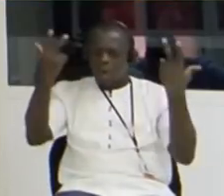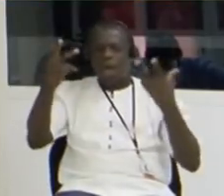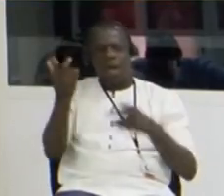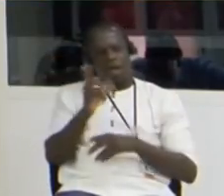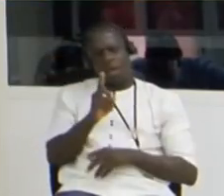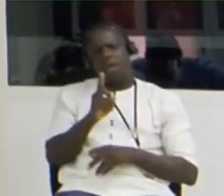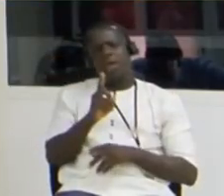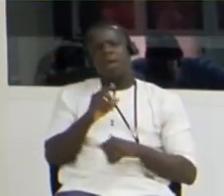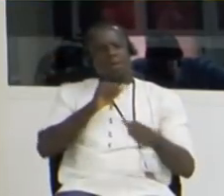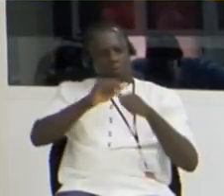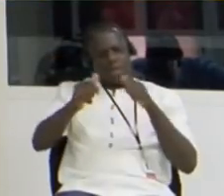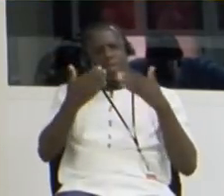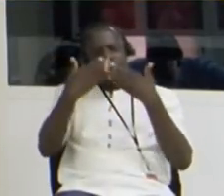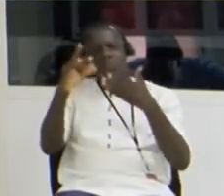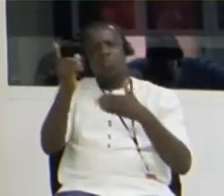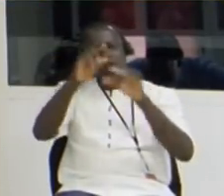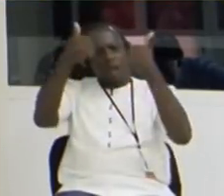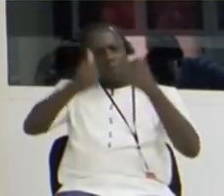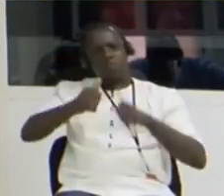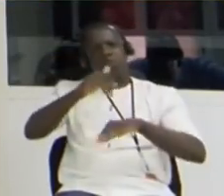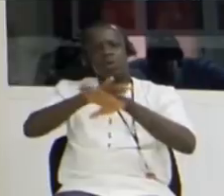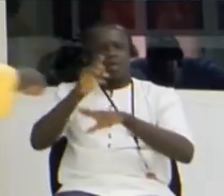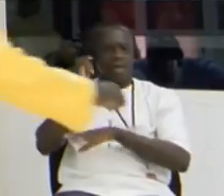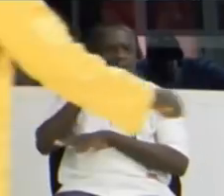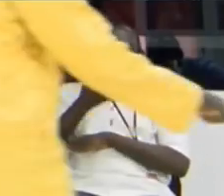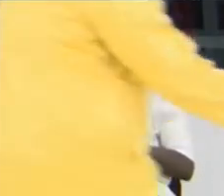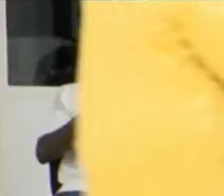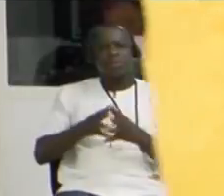to her. That's what I meant.